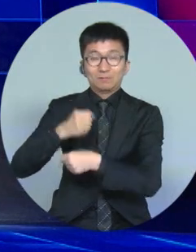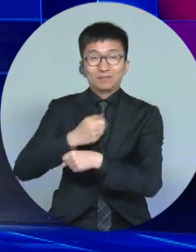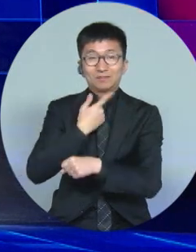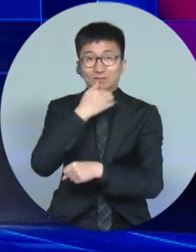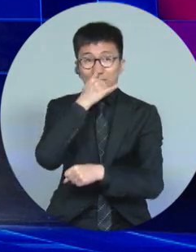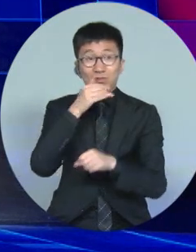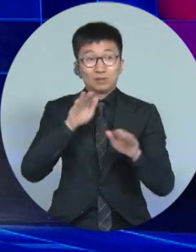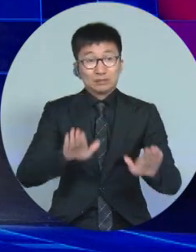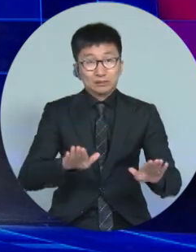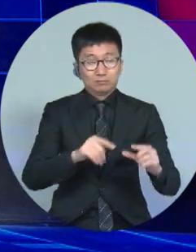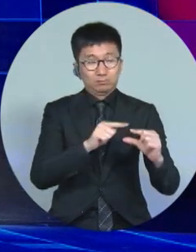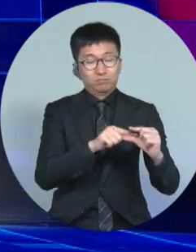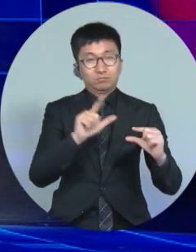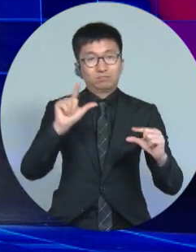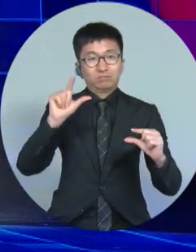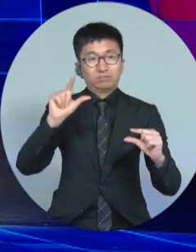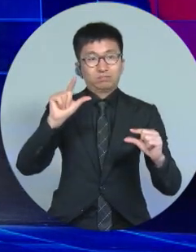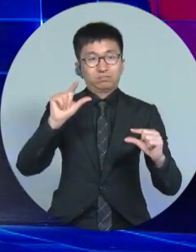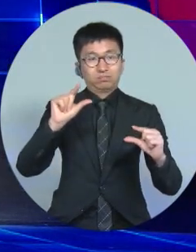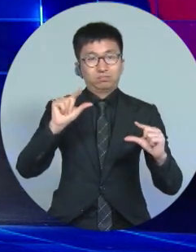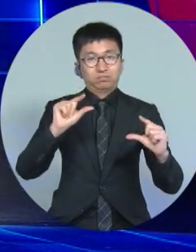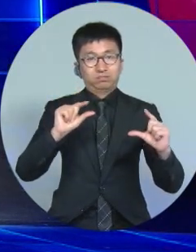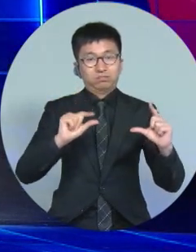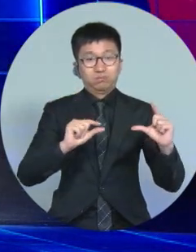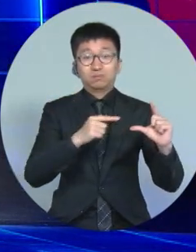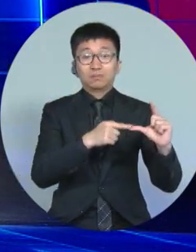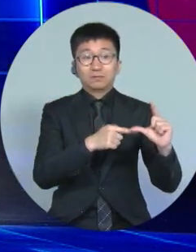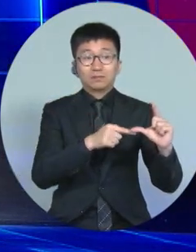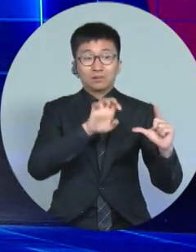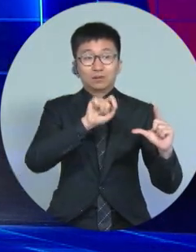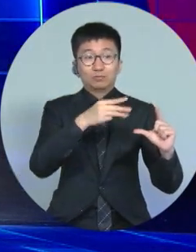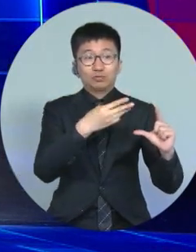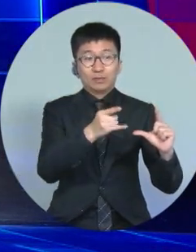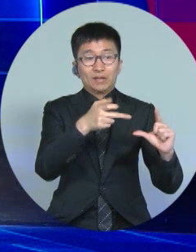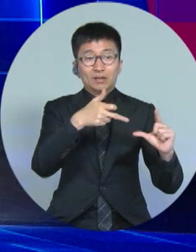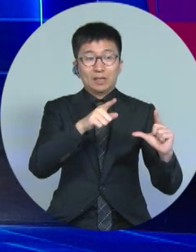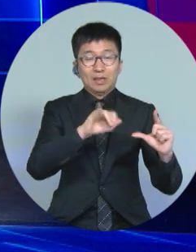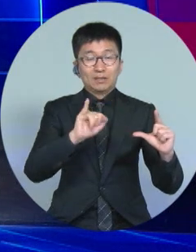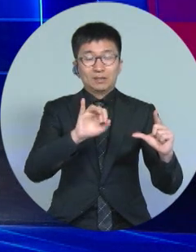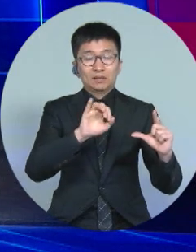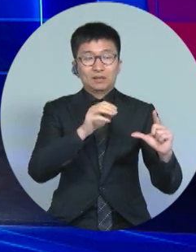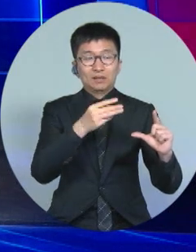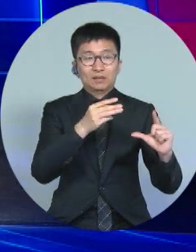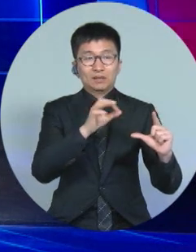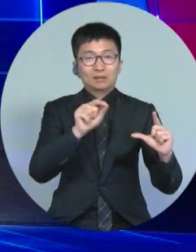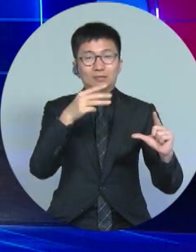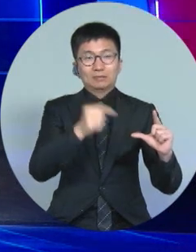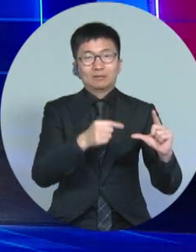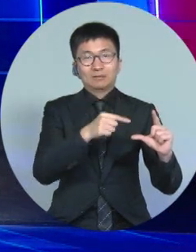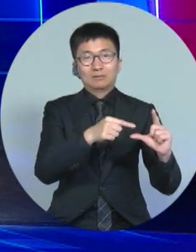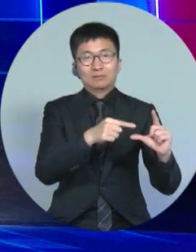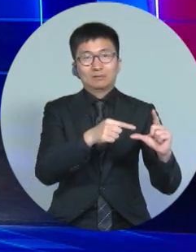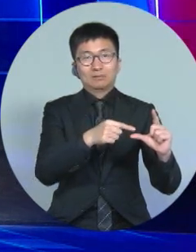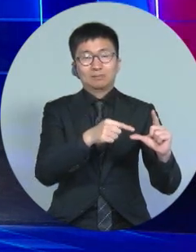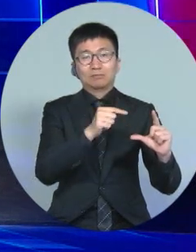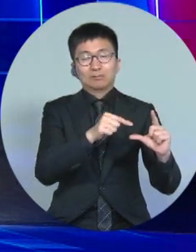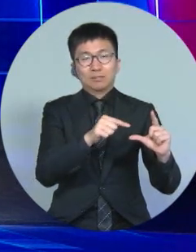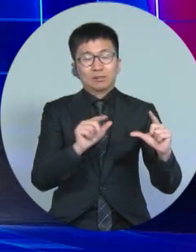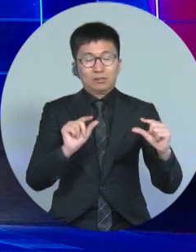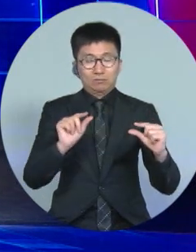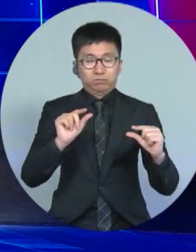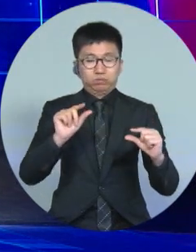around the world that that accounts for something like 40% of the total. Below the precariat